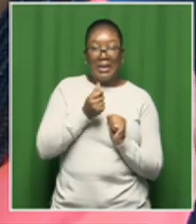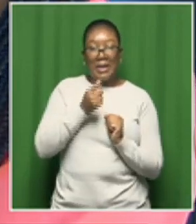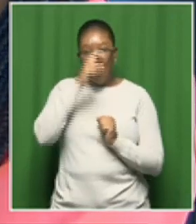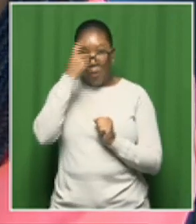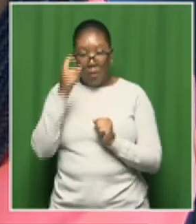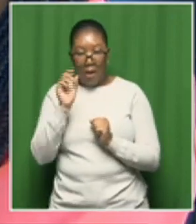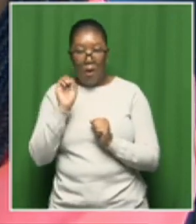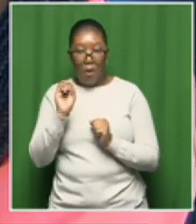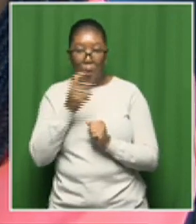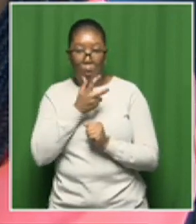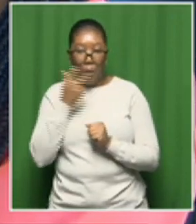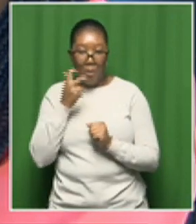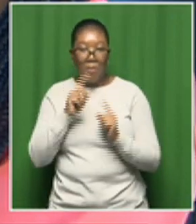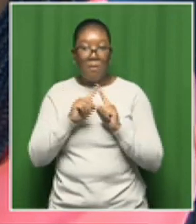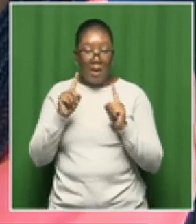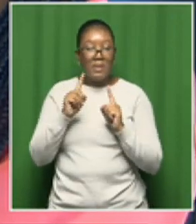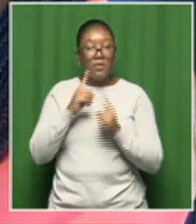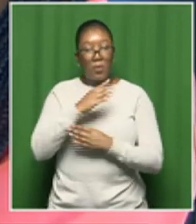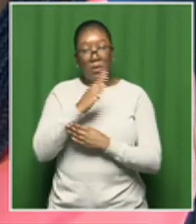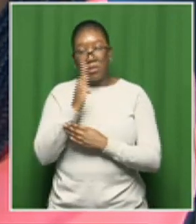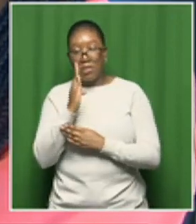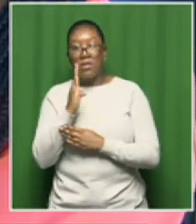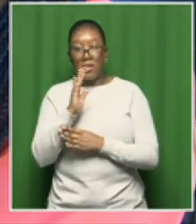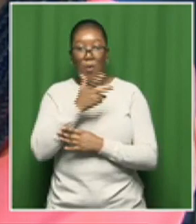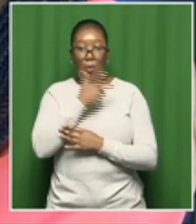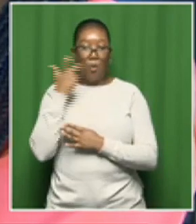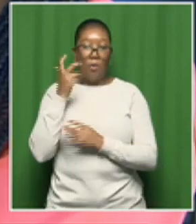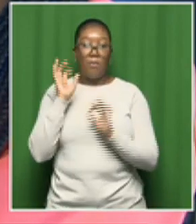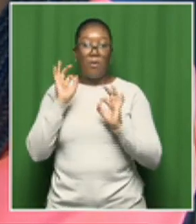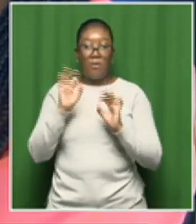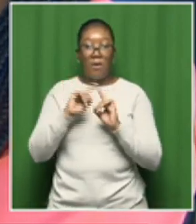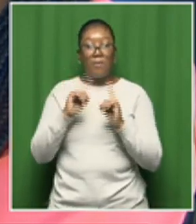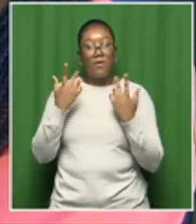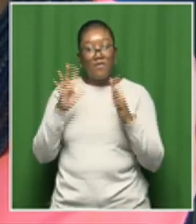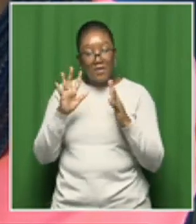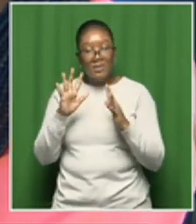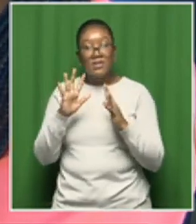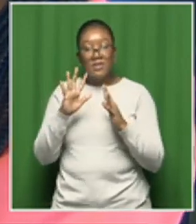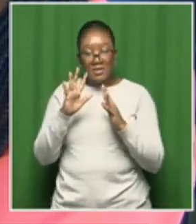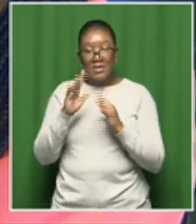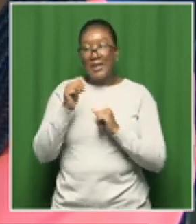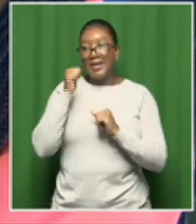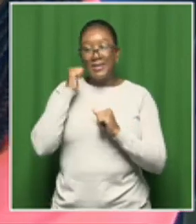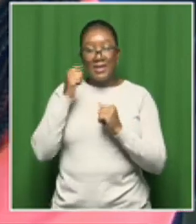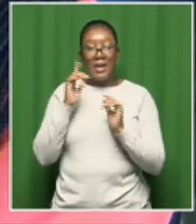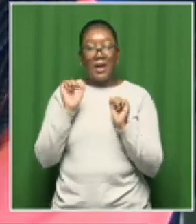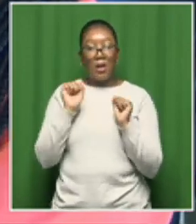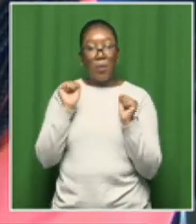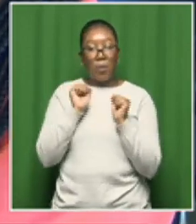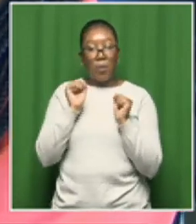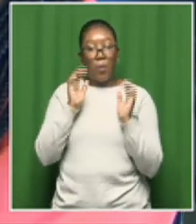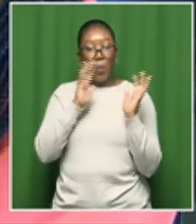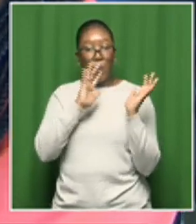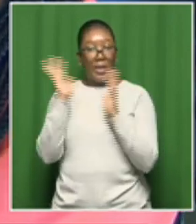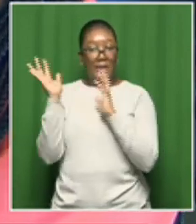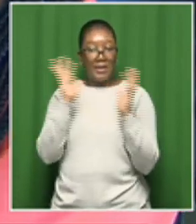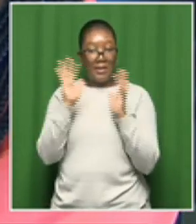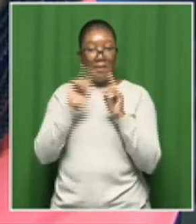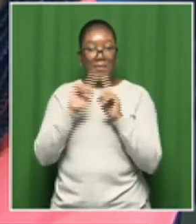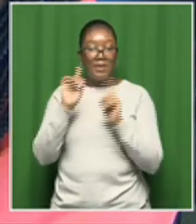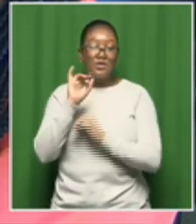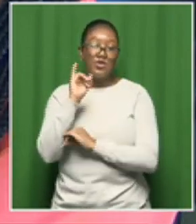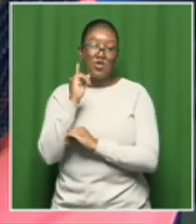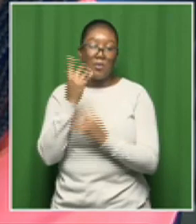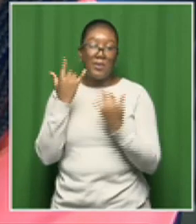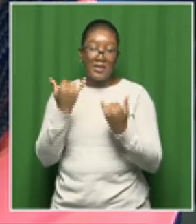also a bit of wind, which is a remnant of the cold front that we saw passing through the country yesterday. And temperatures will be warm in the afternoon in Johannesburg, and